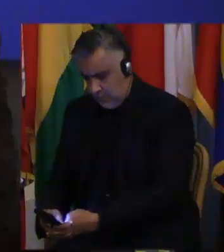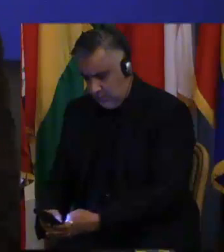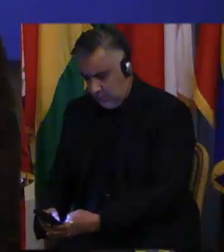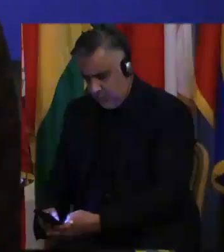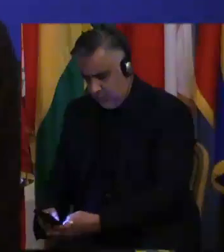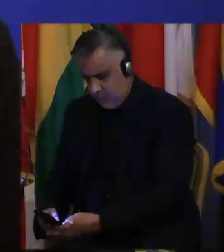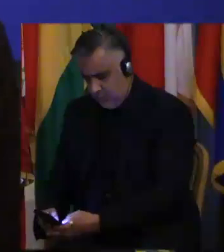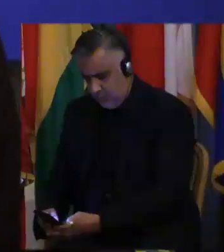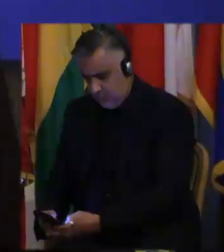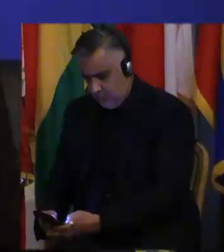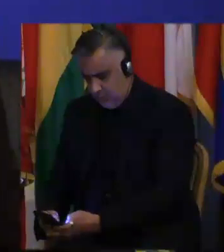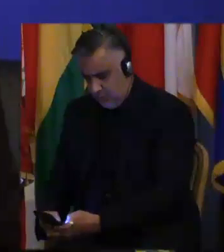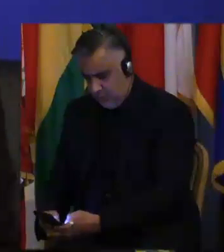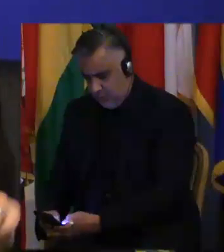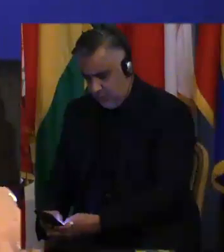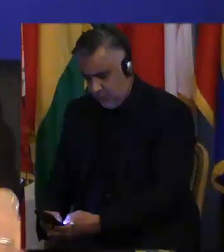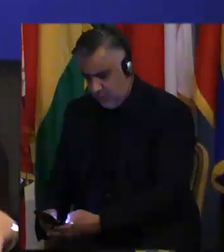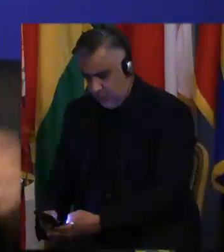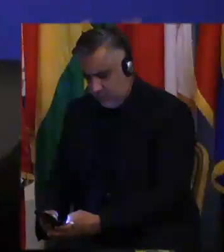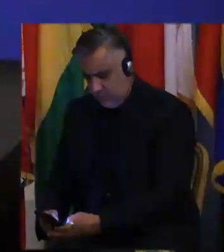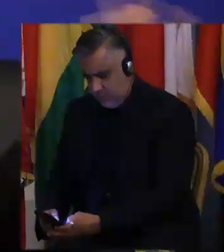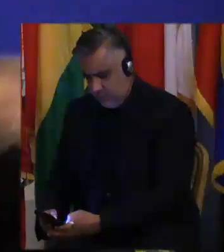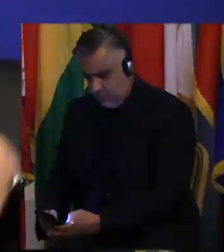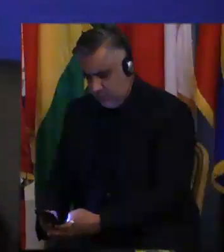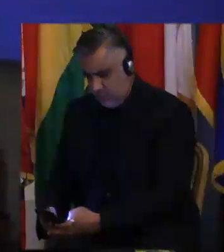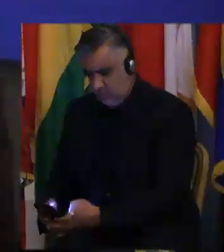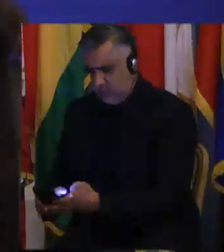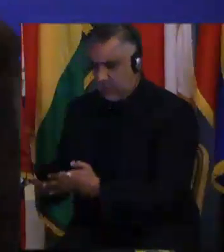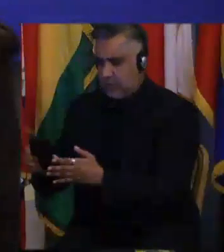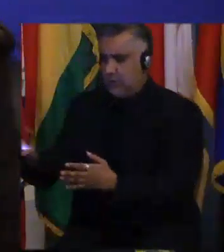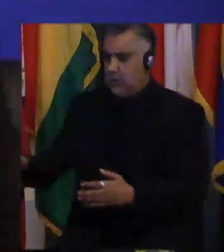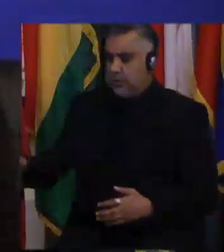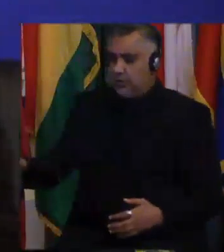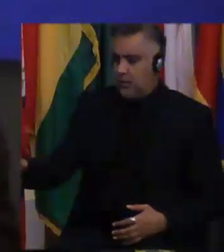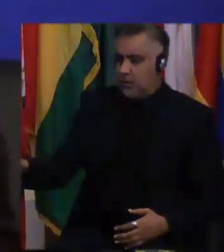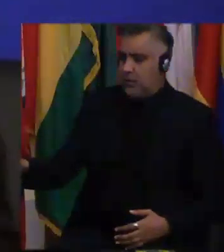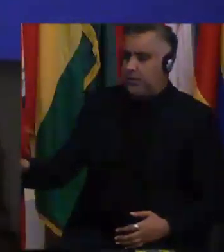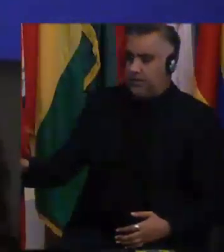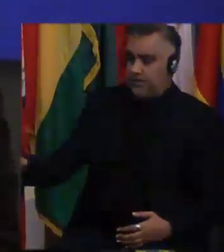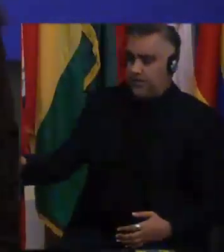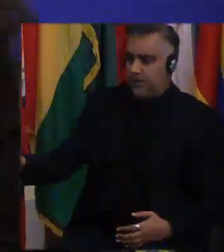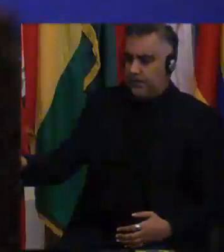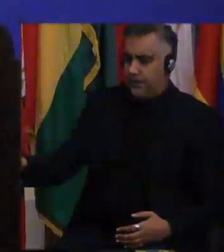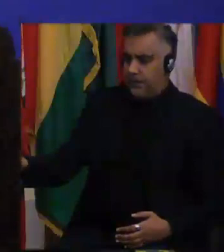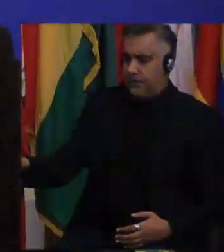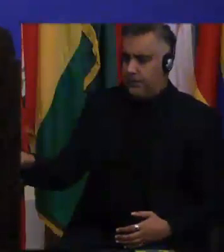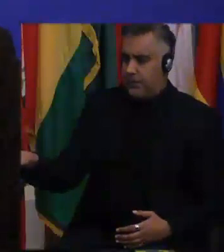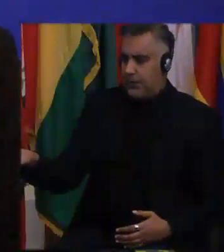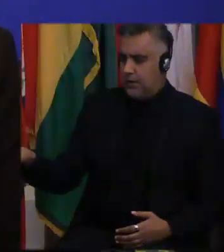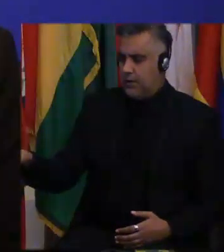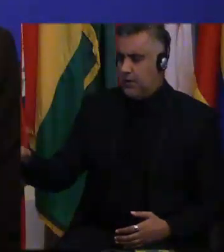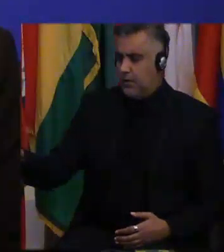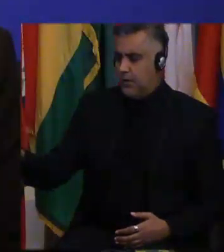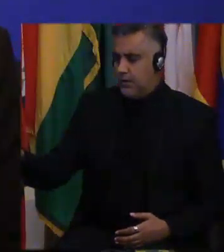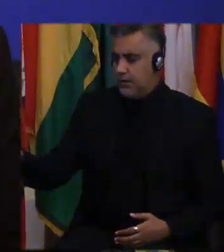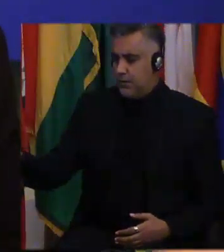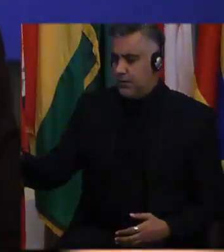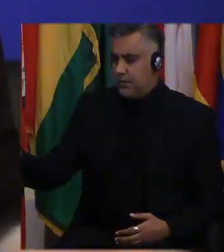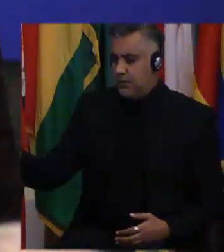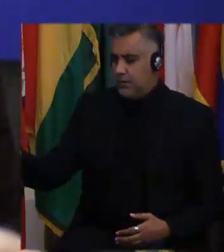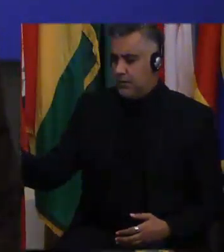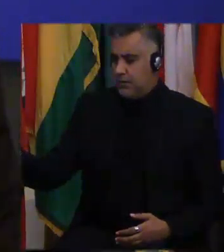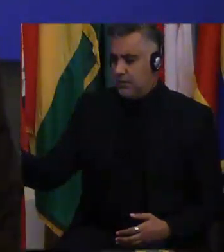Okay. Yeah, I think we'll take them one at a time for now. We have some time, so. Edite? Can I go? Yes, please. Okay.